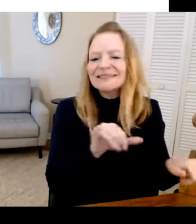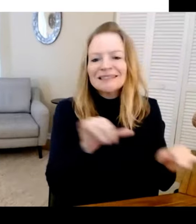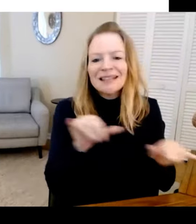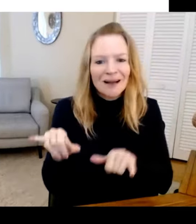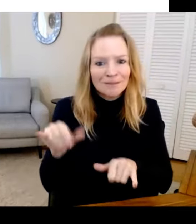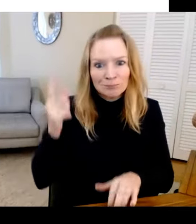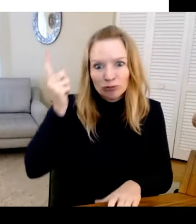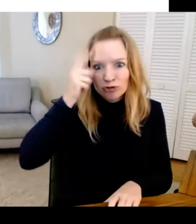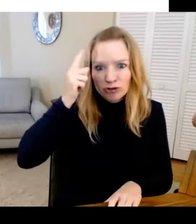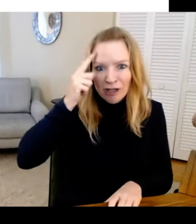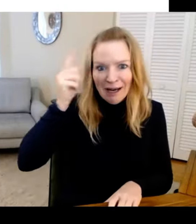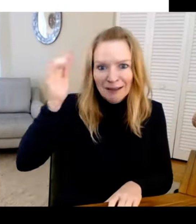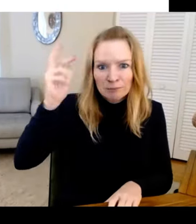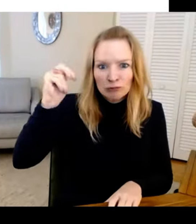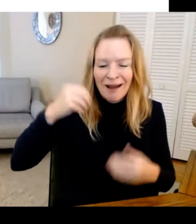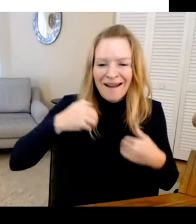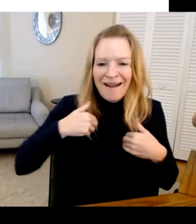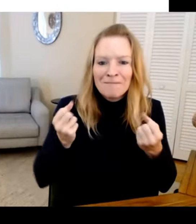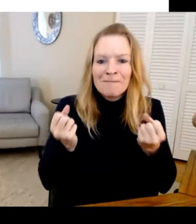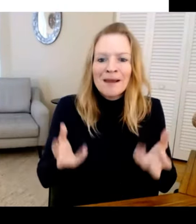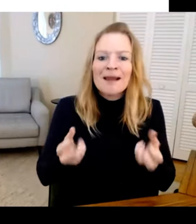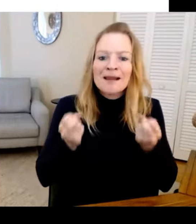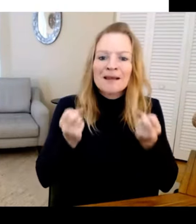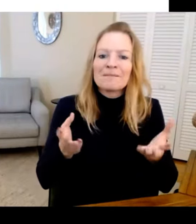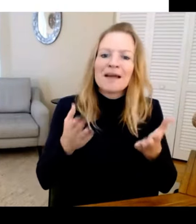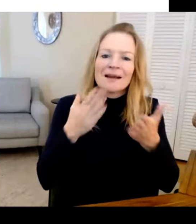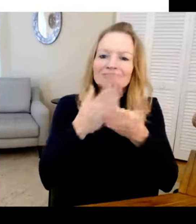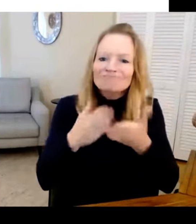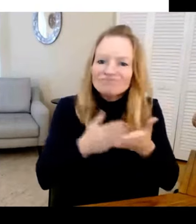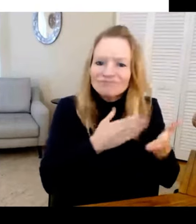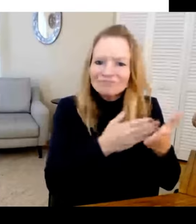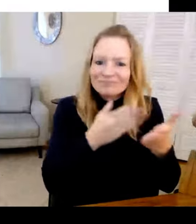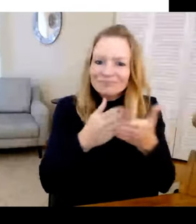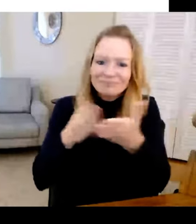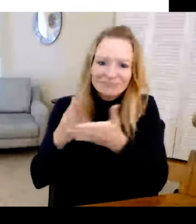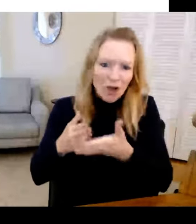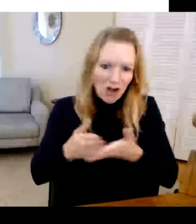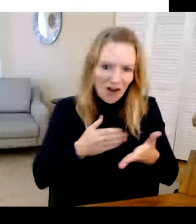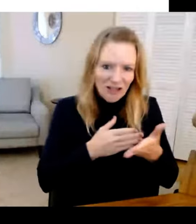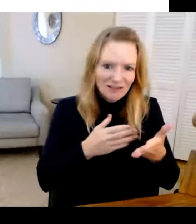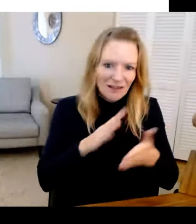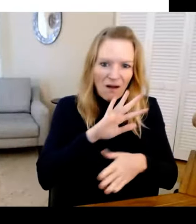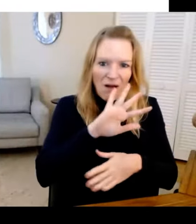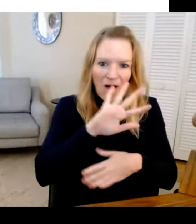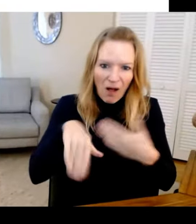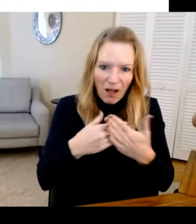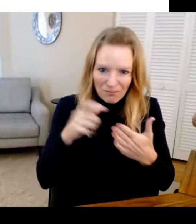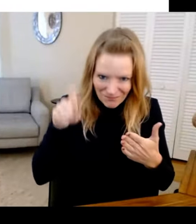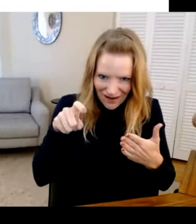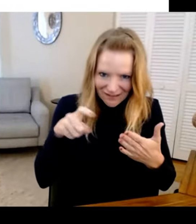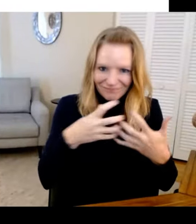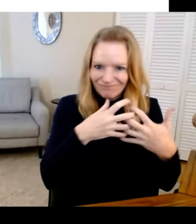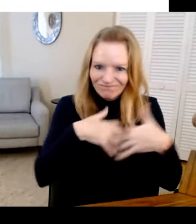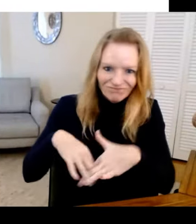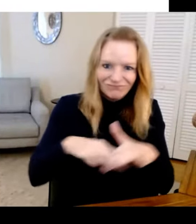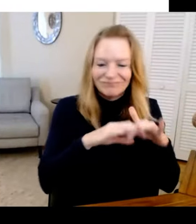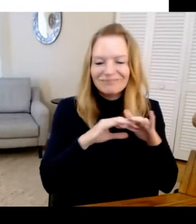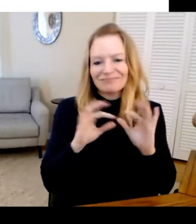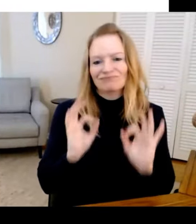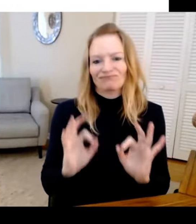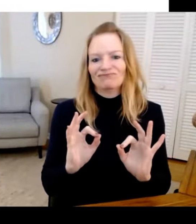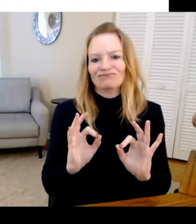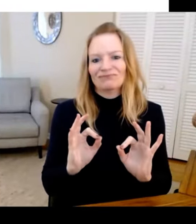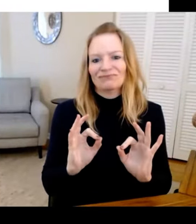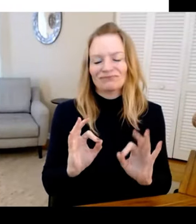run well, right? It's the same for the brain. It has many, many parts and pieces and components, all